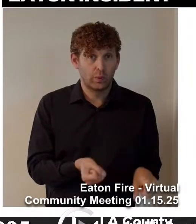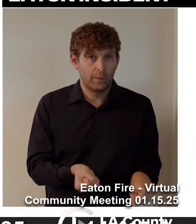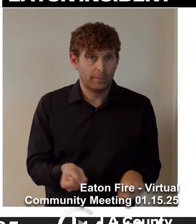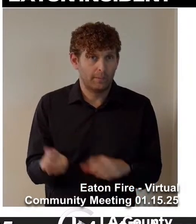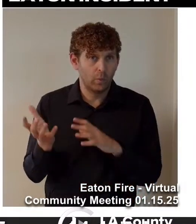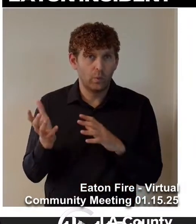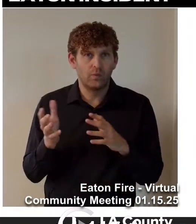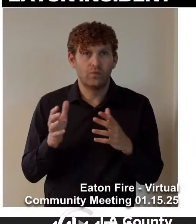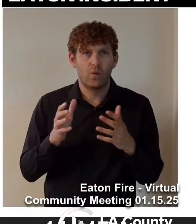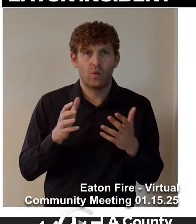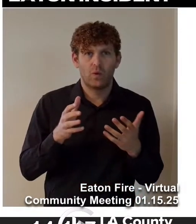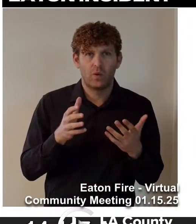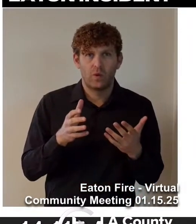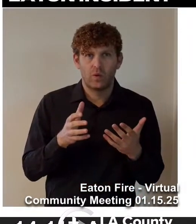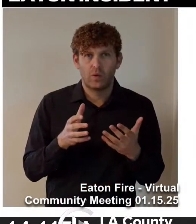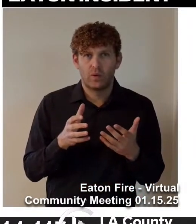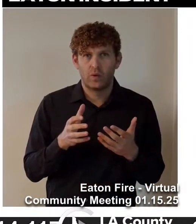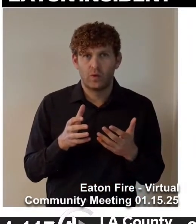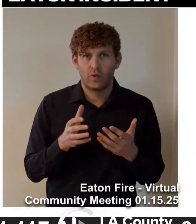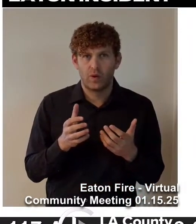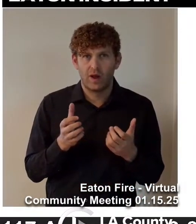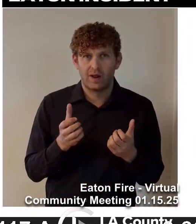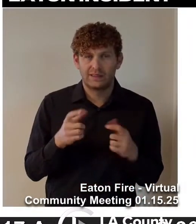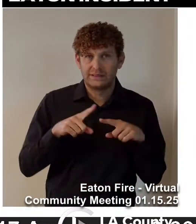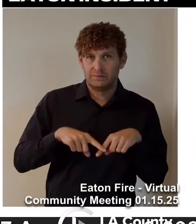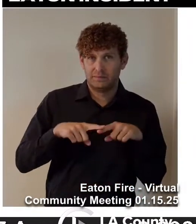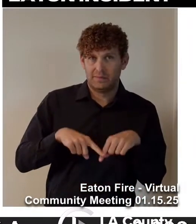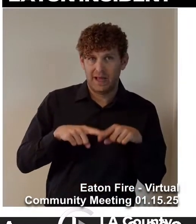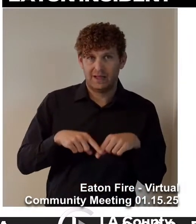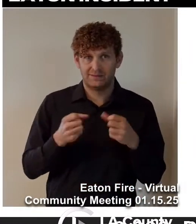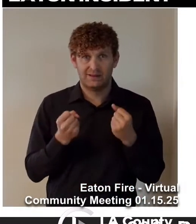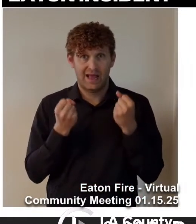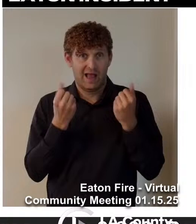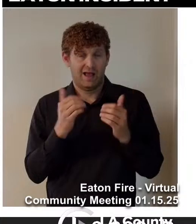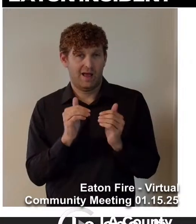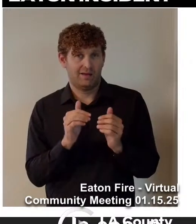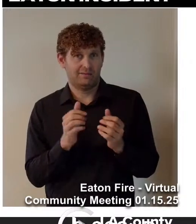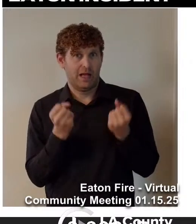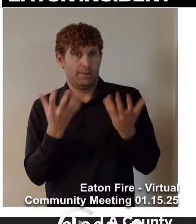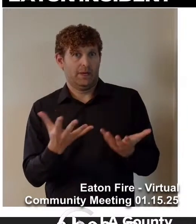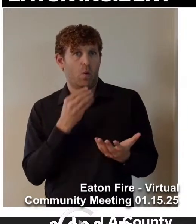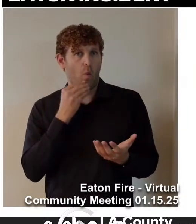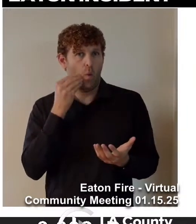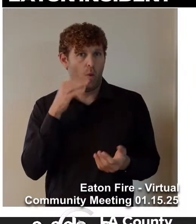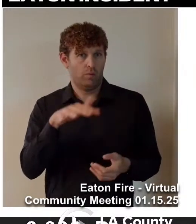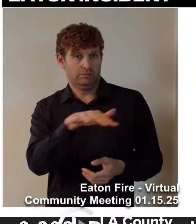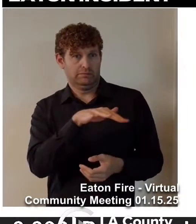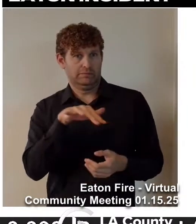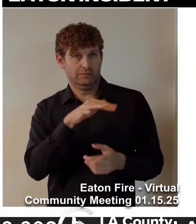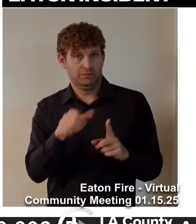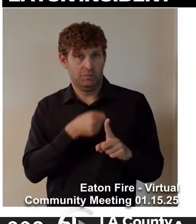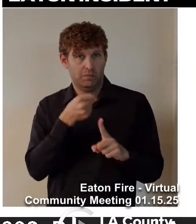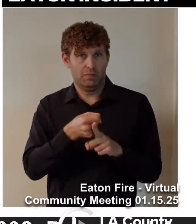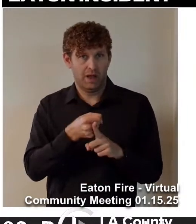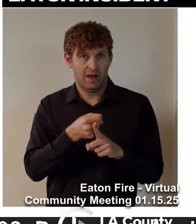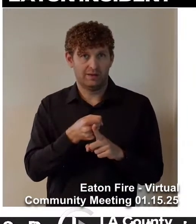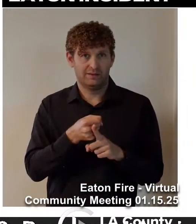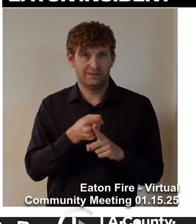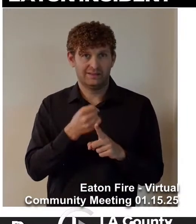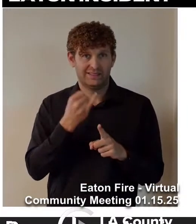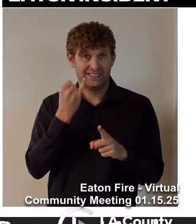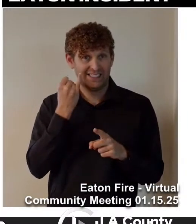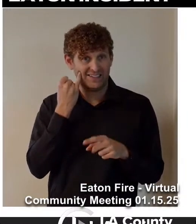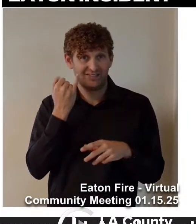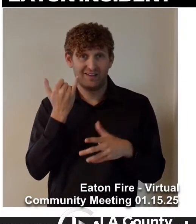on the amount of homes that were affected by the fires. As you know, that's a large amount. So I don't have a time specific as